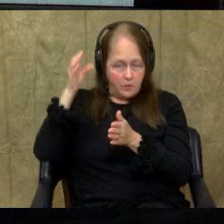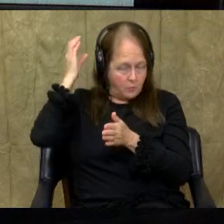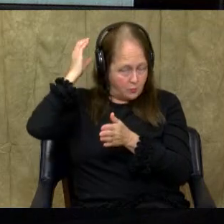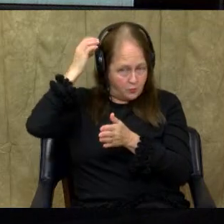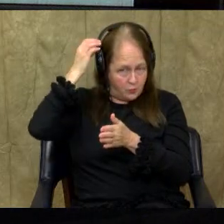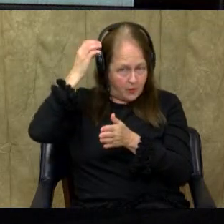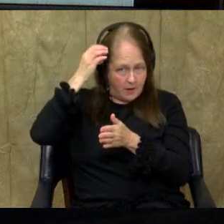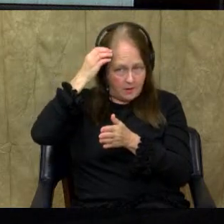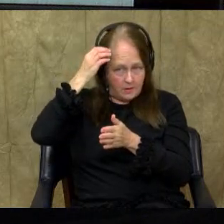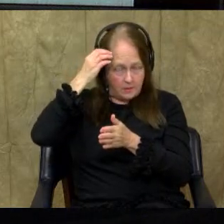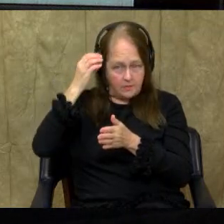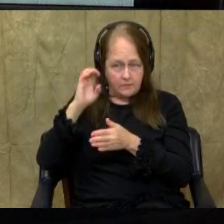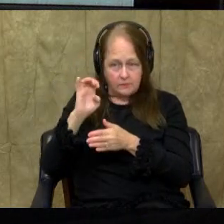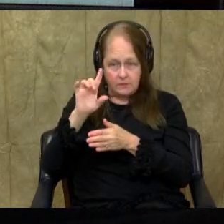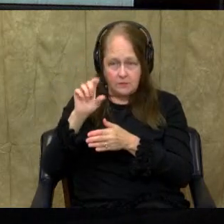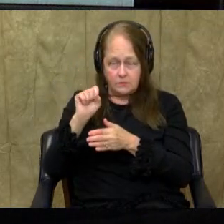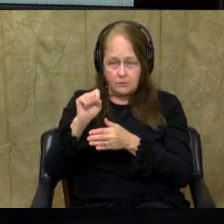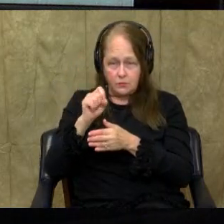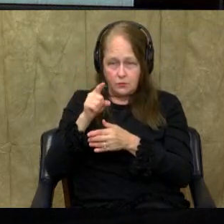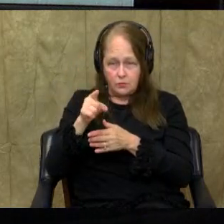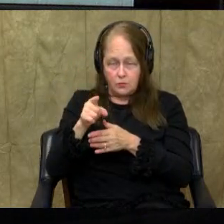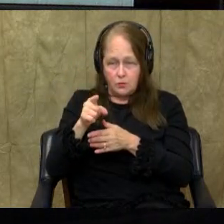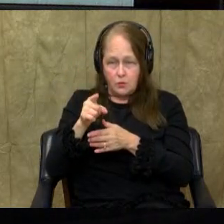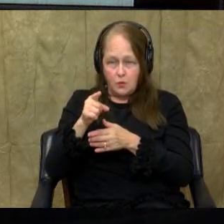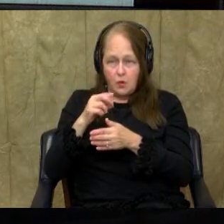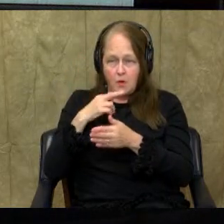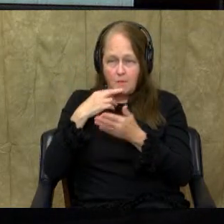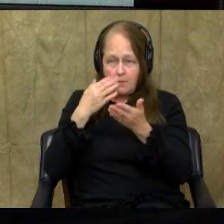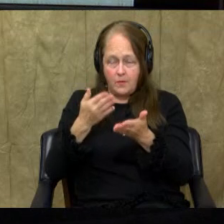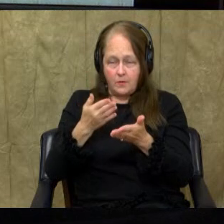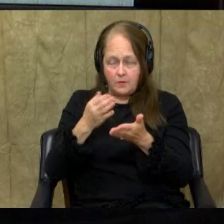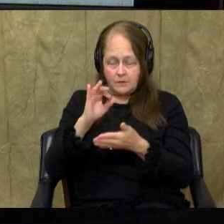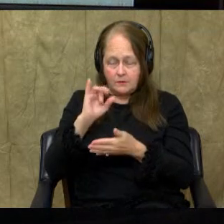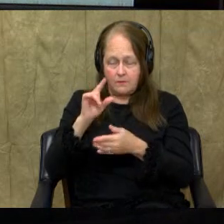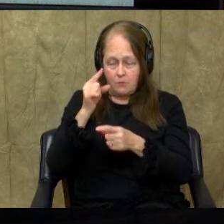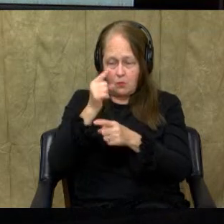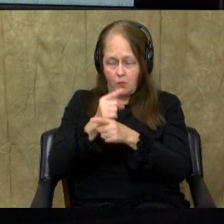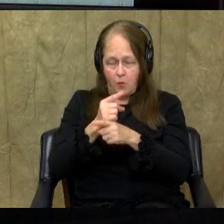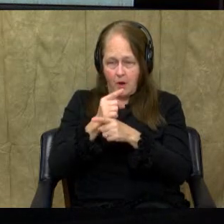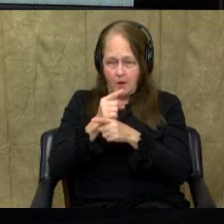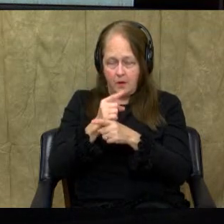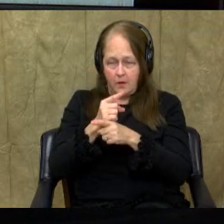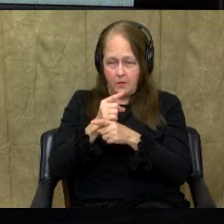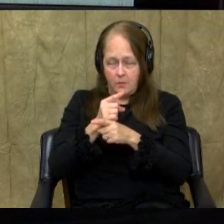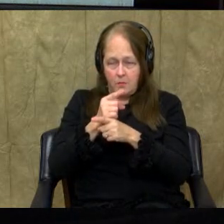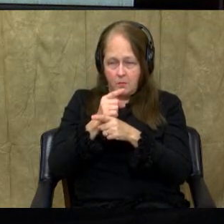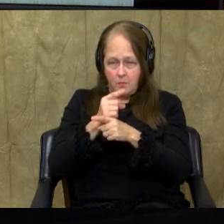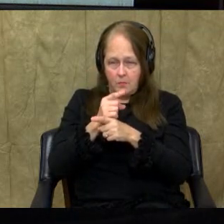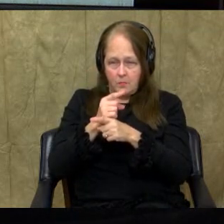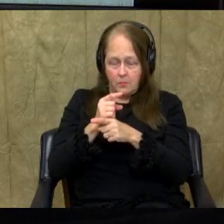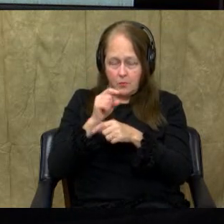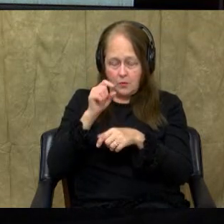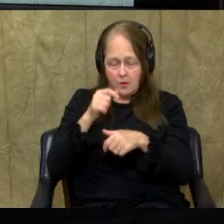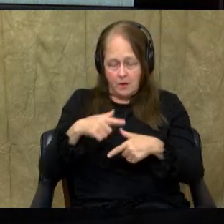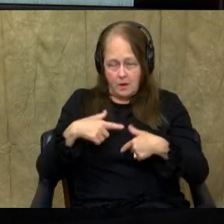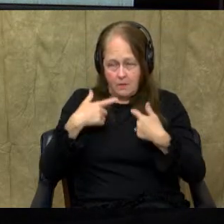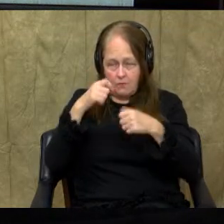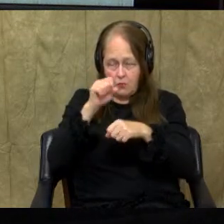president is President John F. Kennedy and his vice president, Lyndon Baines